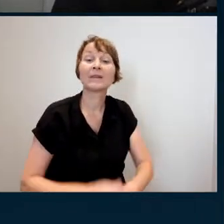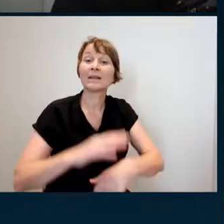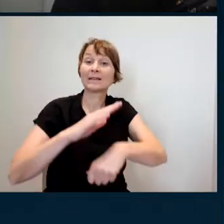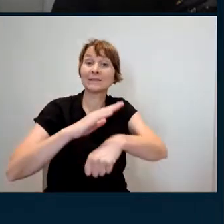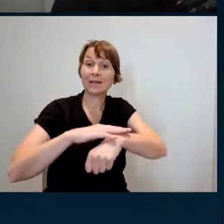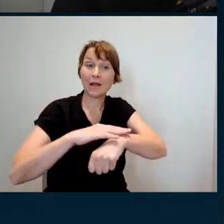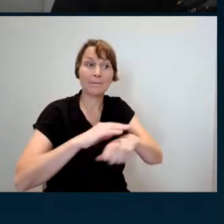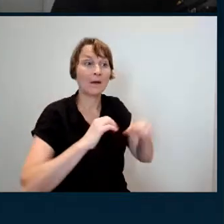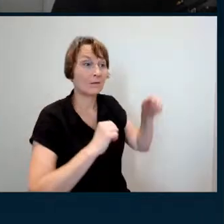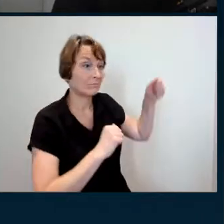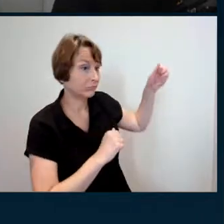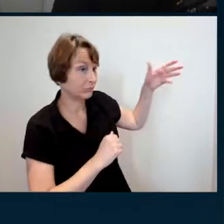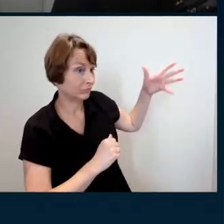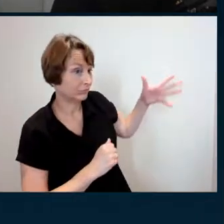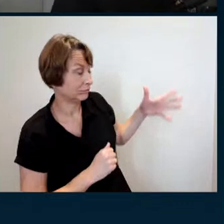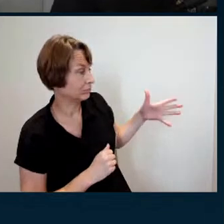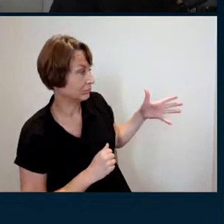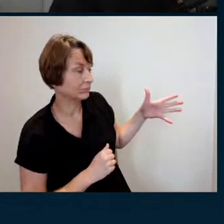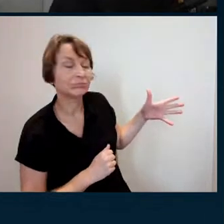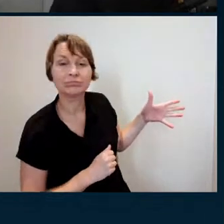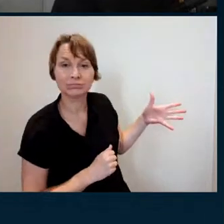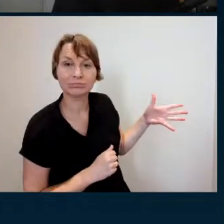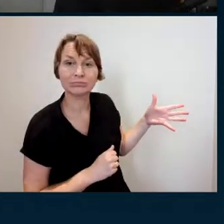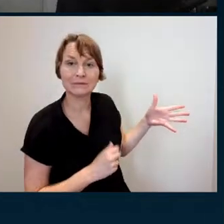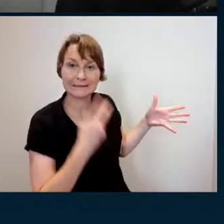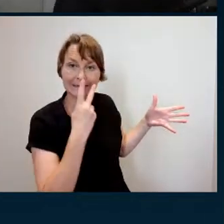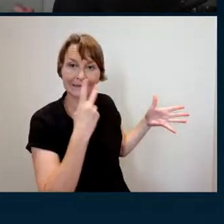are triggered by a queue storage.